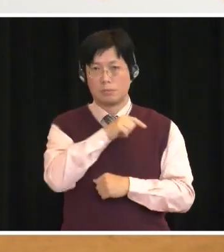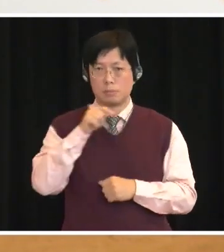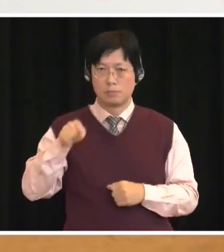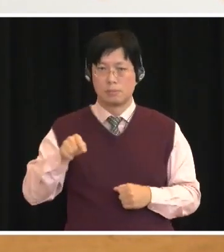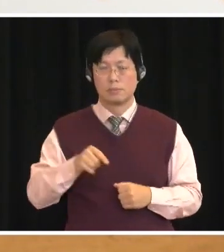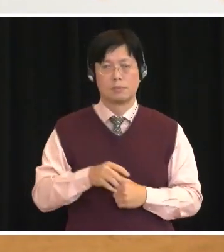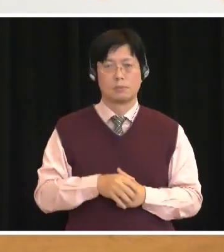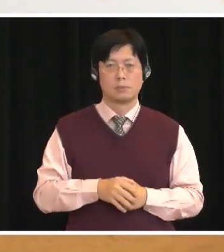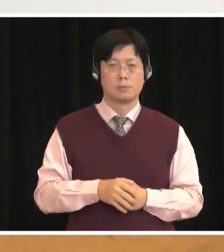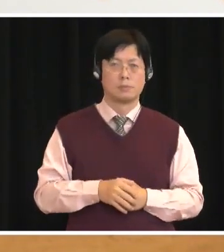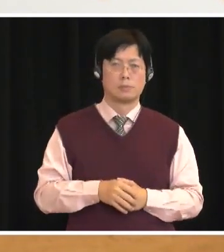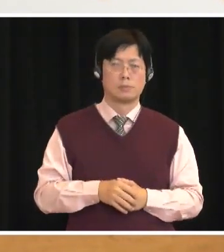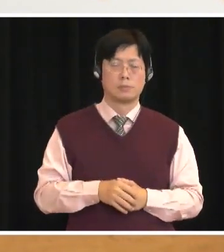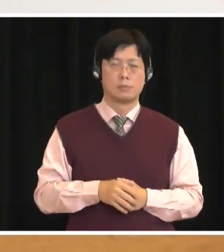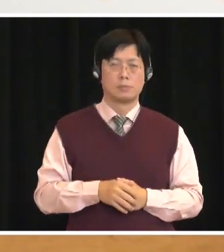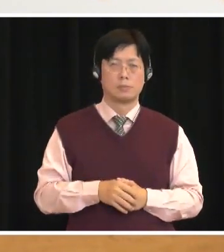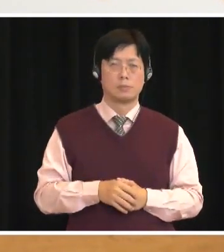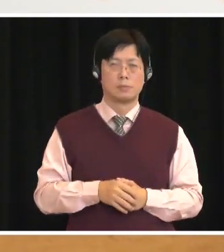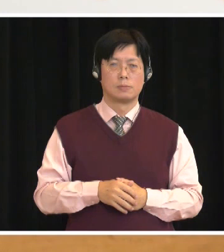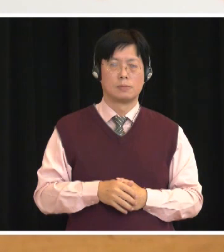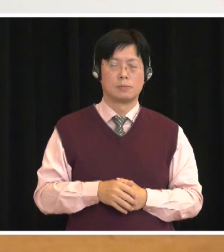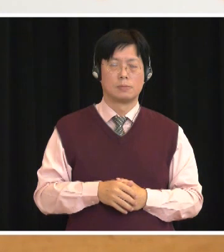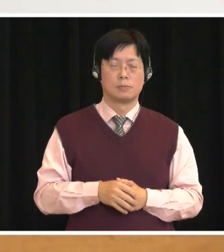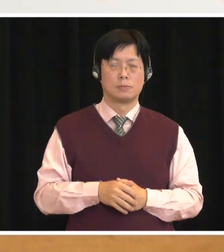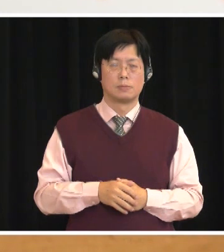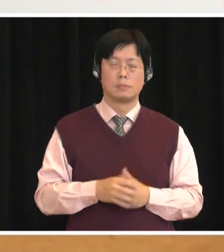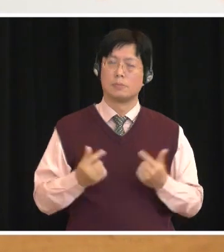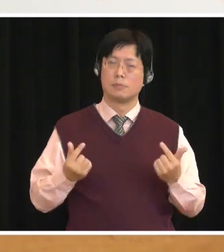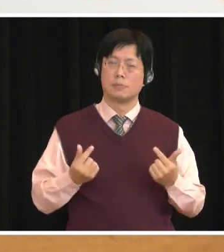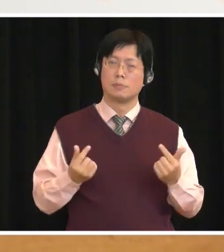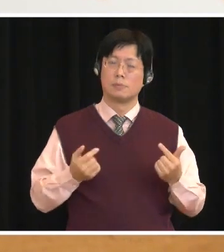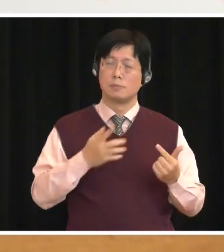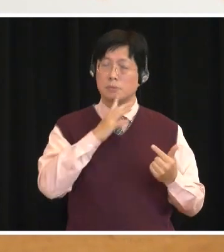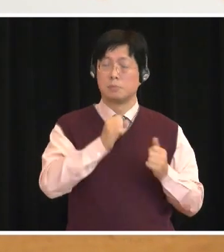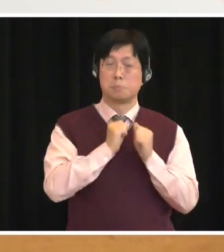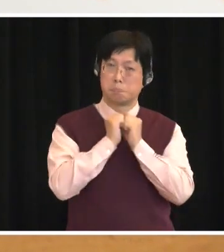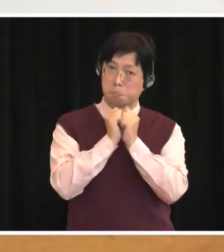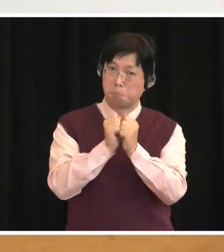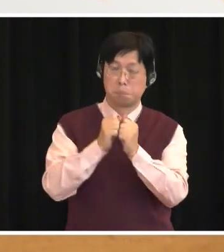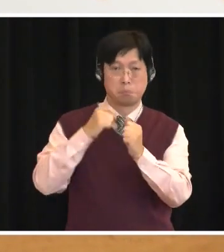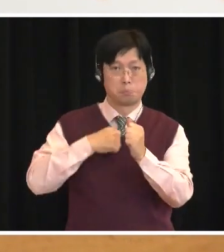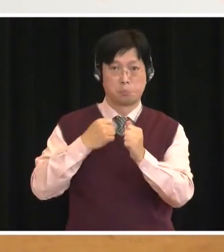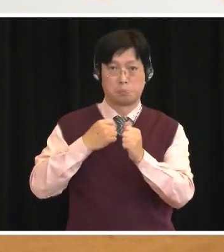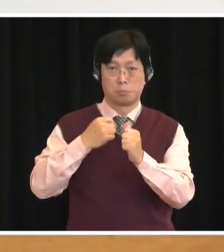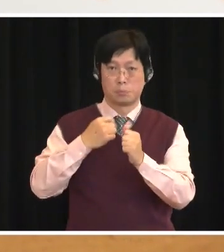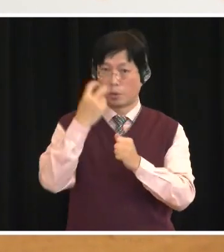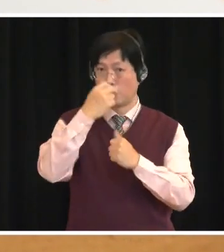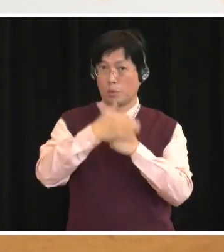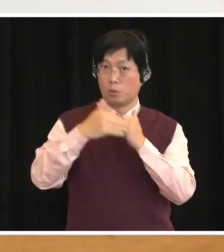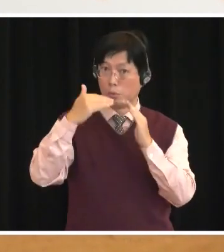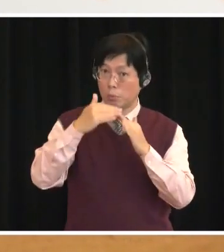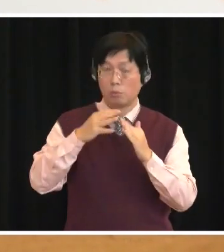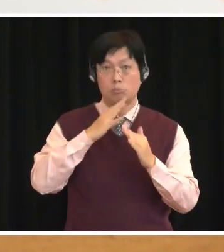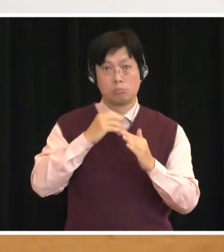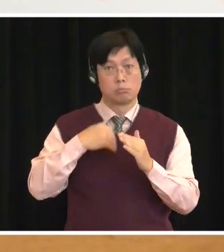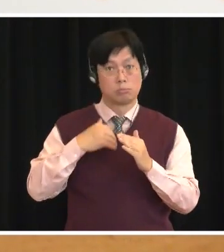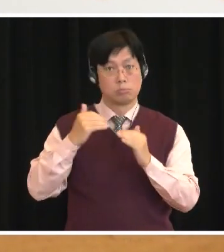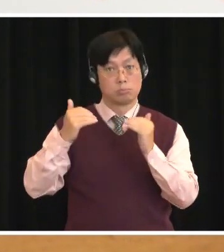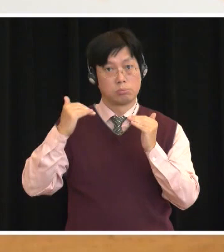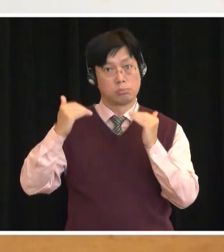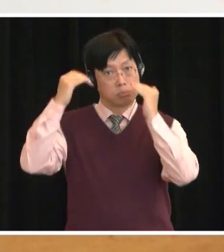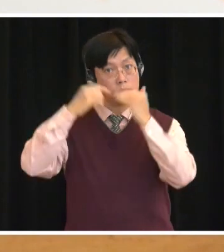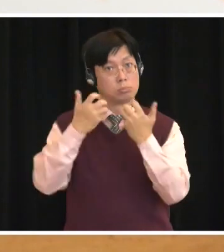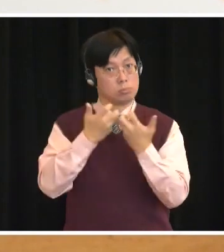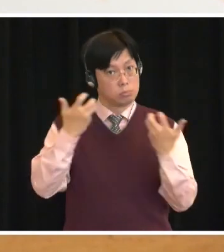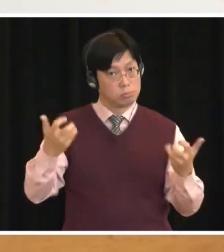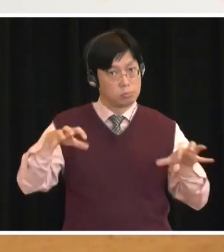the trial process or the detention and trial process? I understand that there are